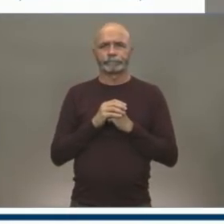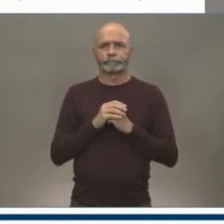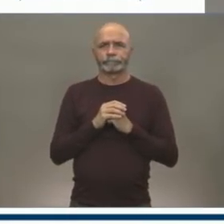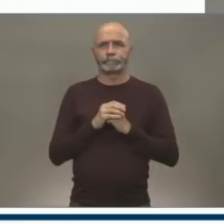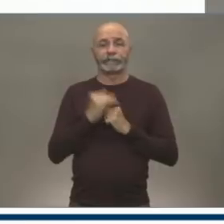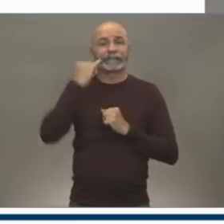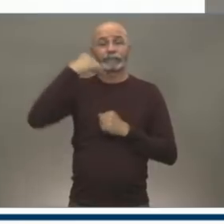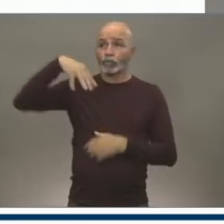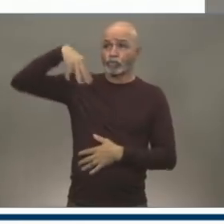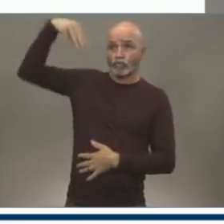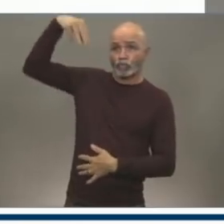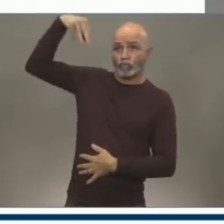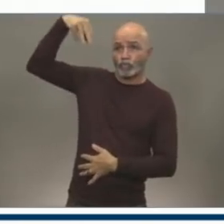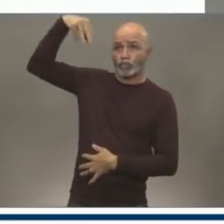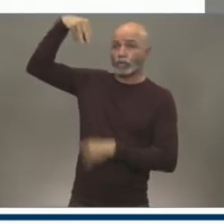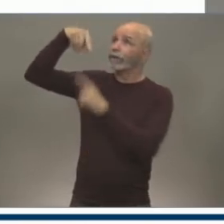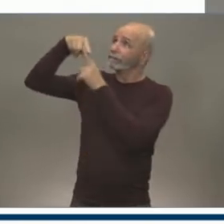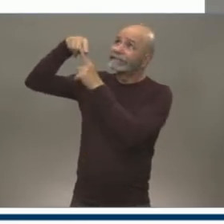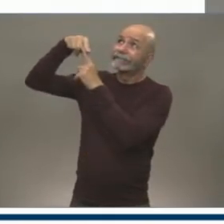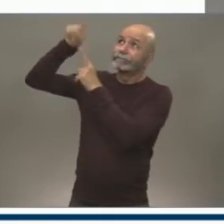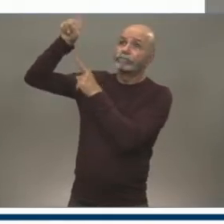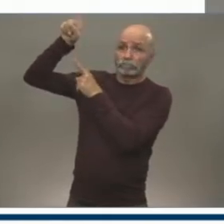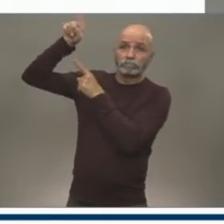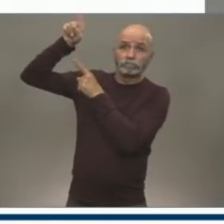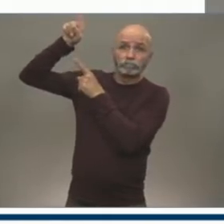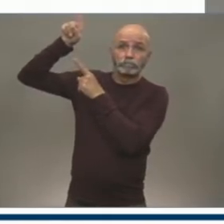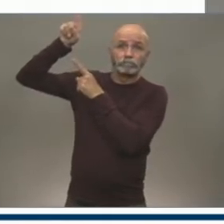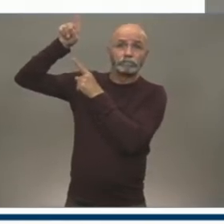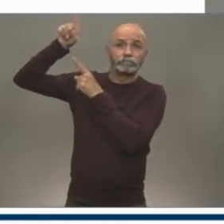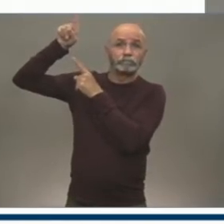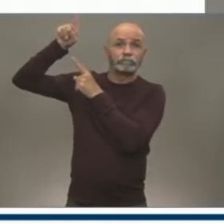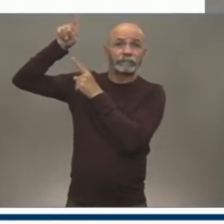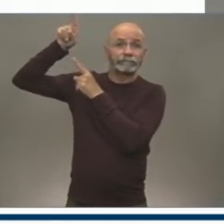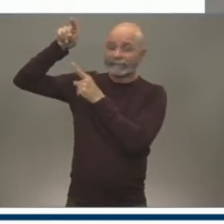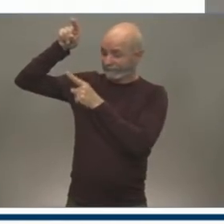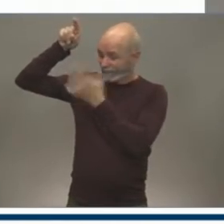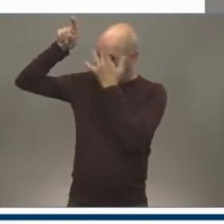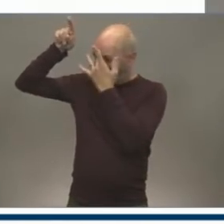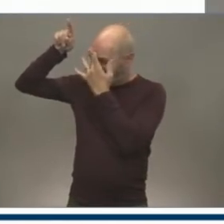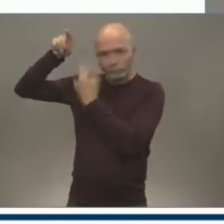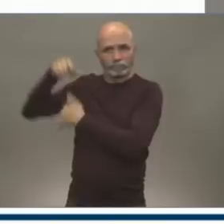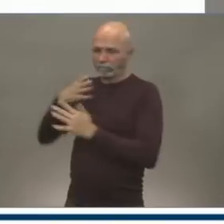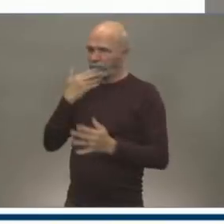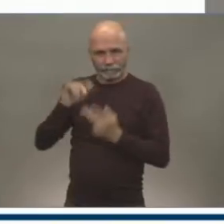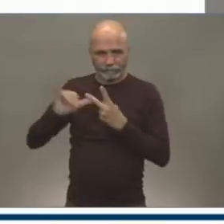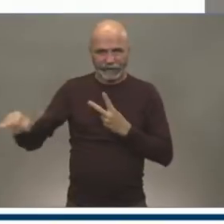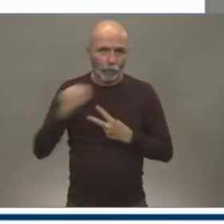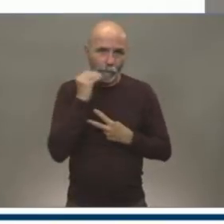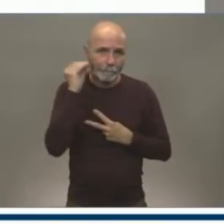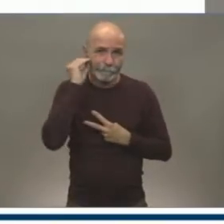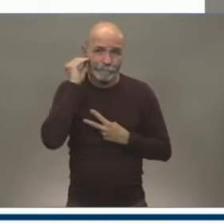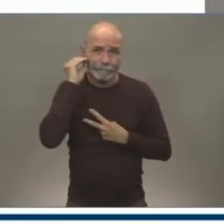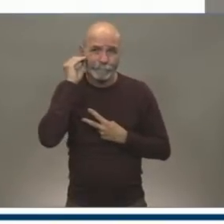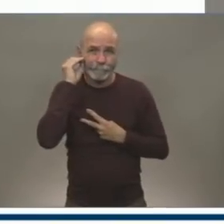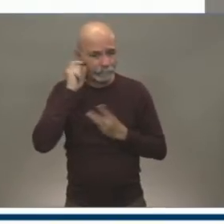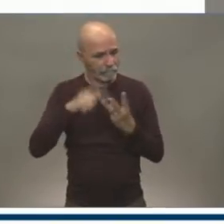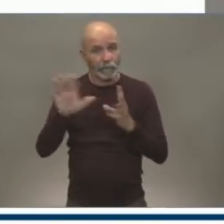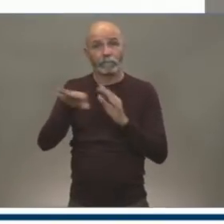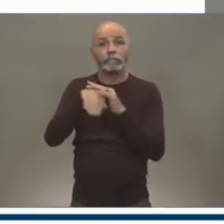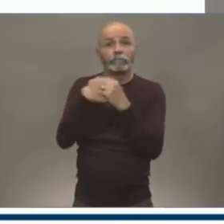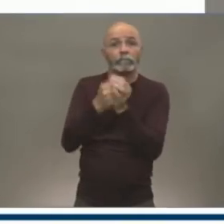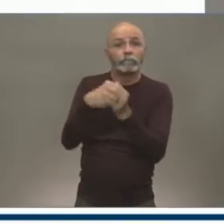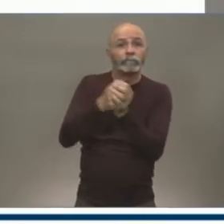piece. All the other measures, from staying home if you're sick, health screening before you come in, hand washing, masking